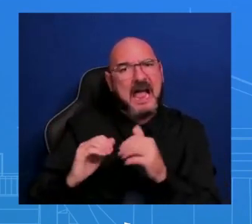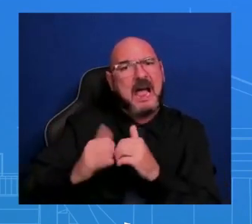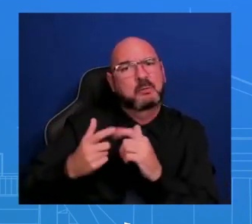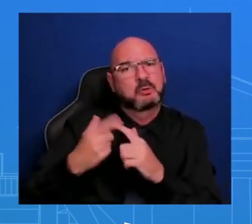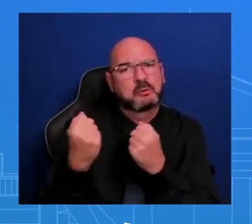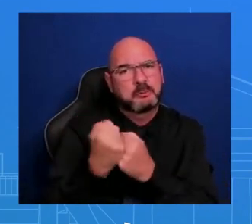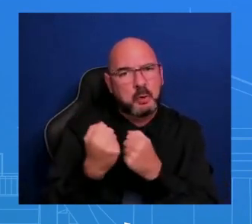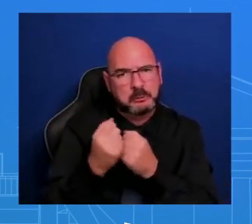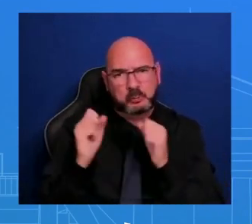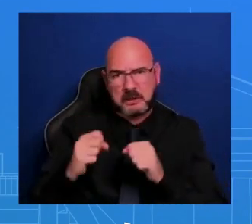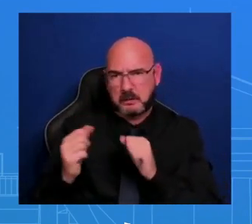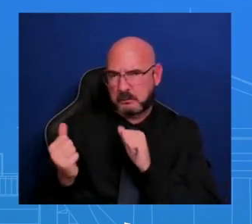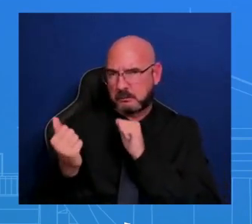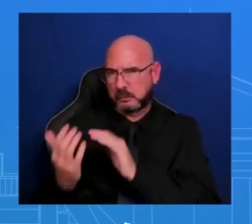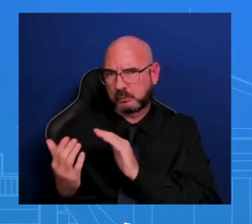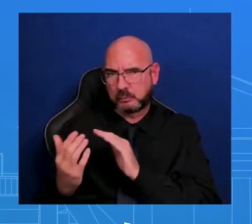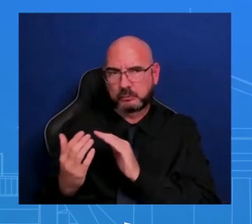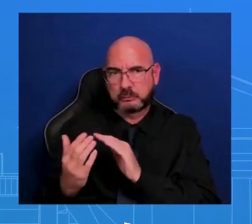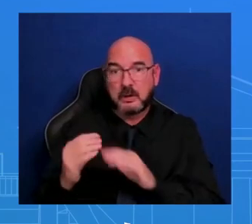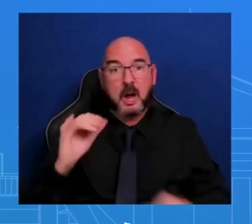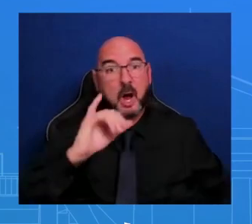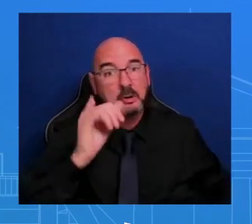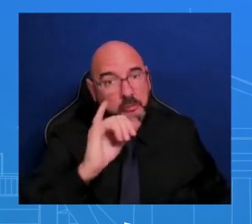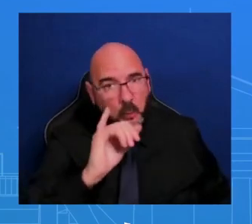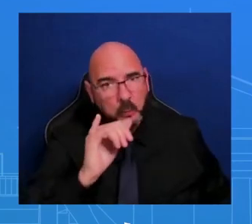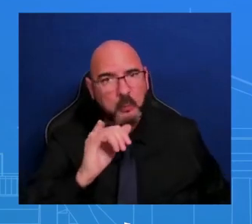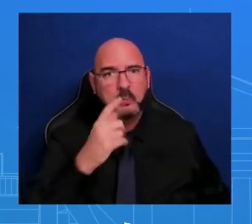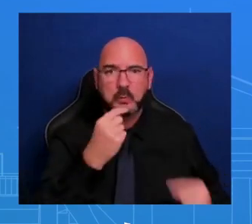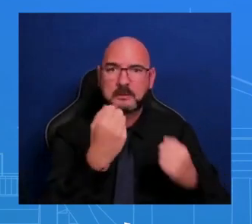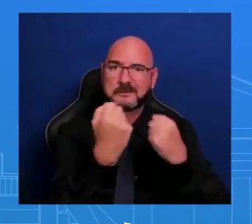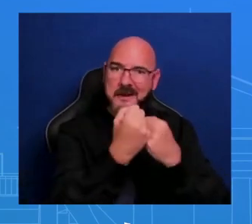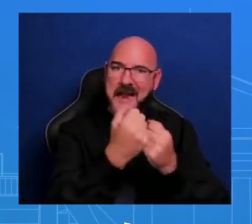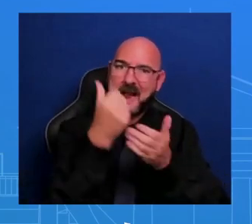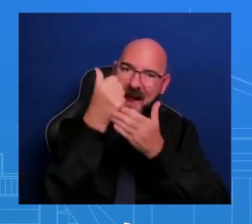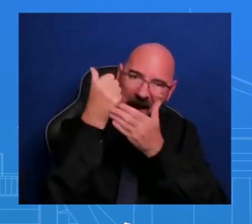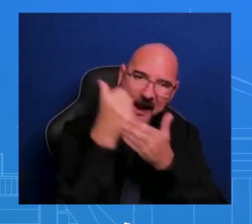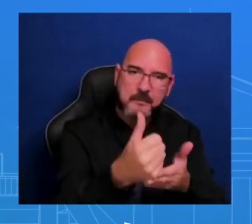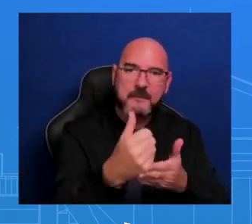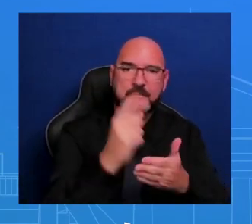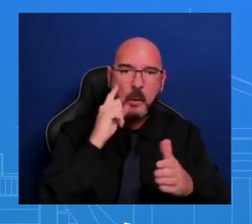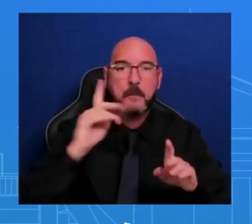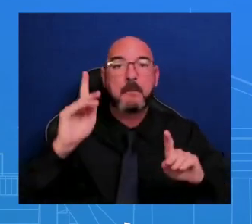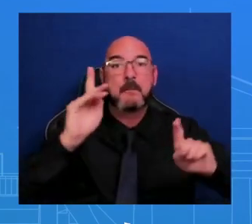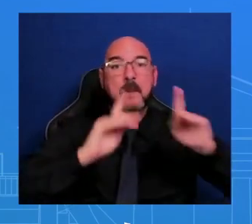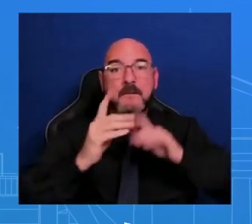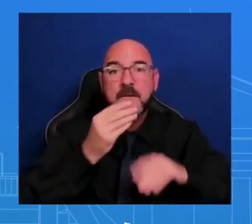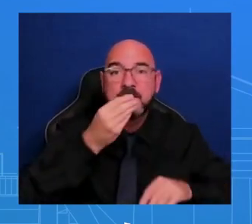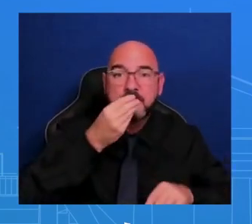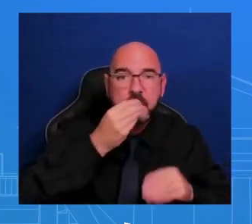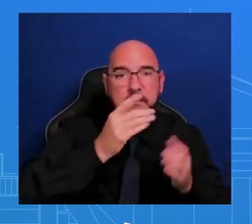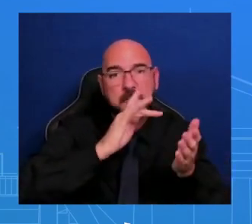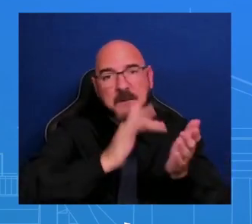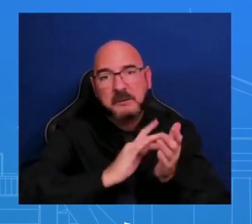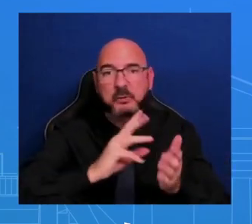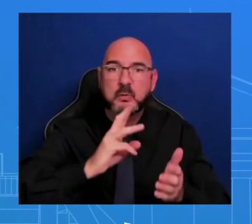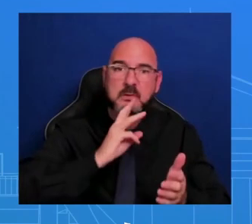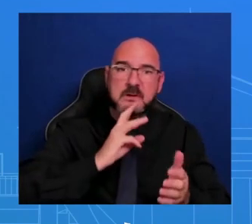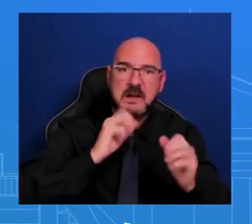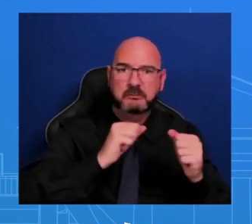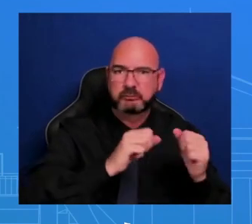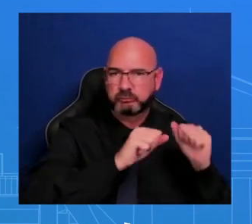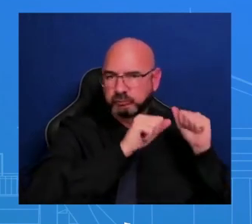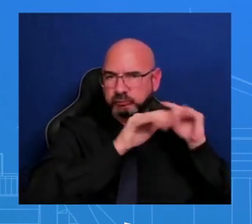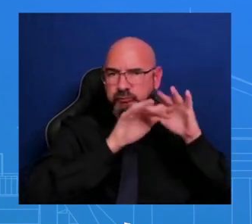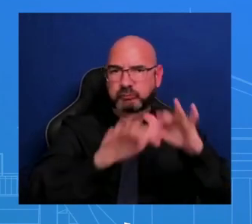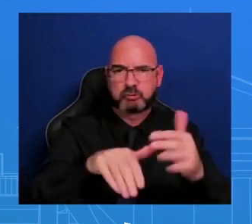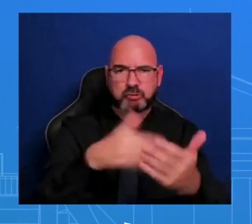you've heard us say over and over again, gets into Gaza. And so that's going to be our focus. We have someone, an ambassador on the ground, who's